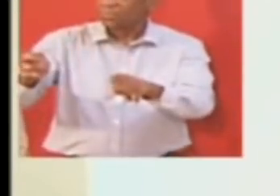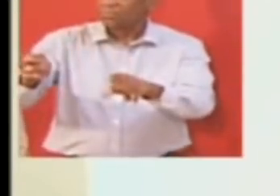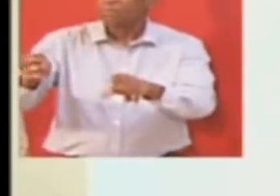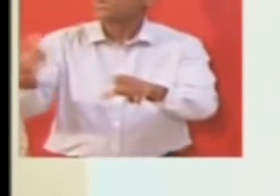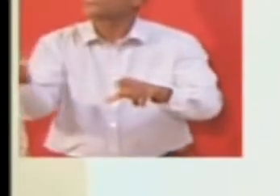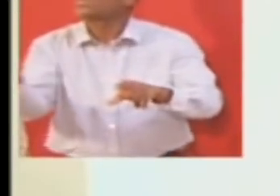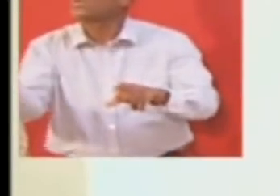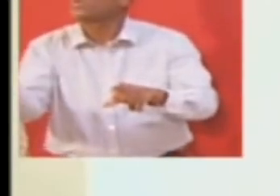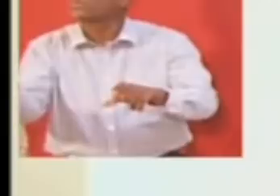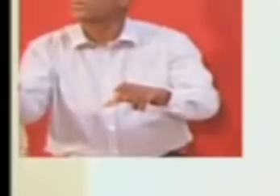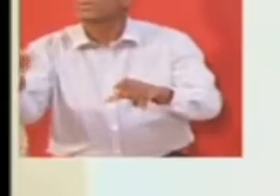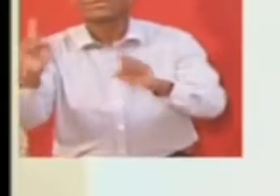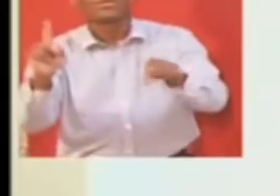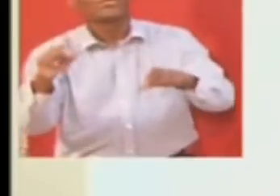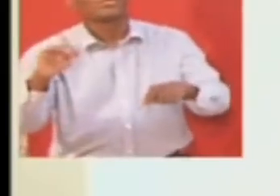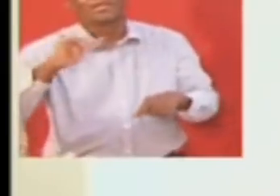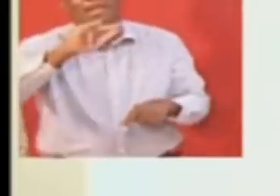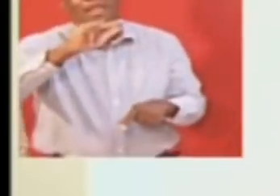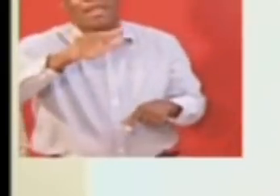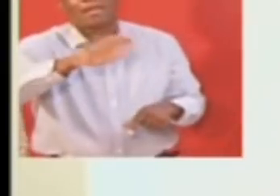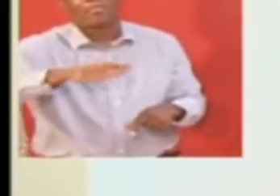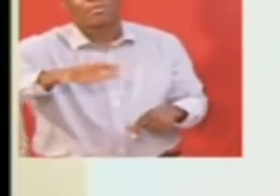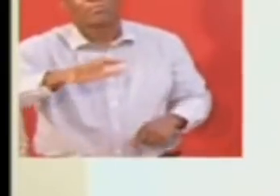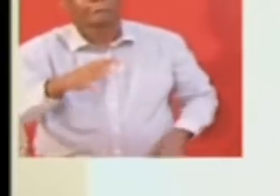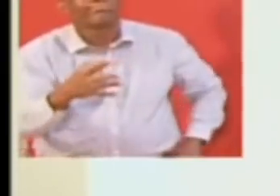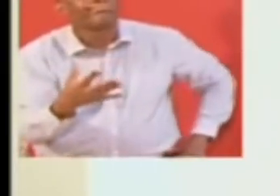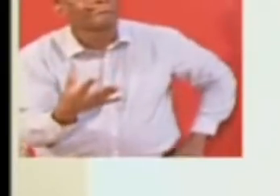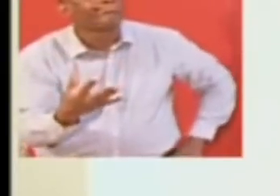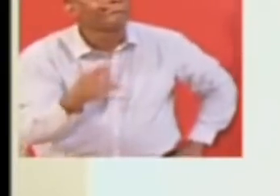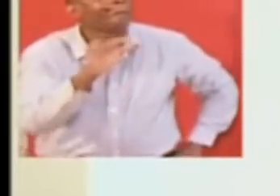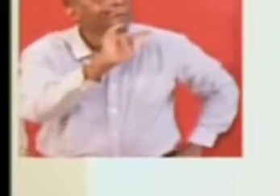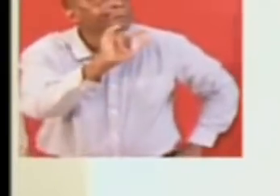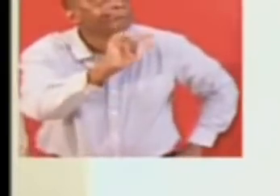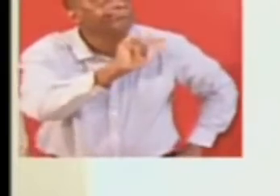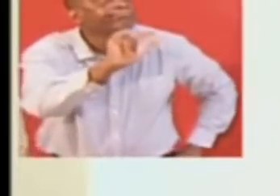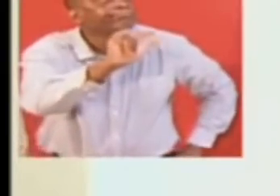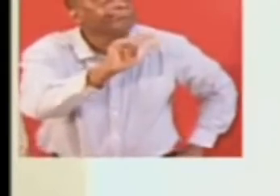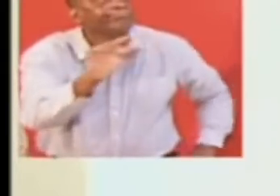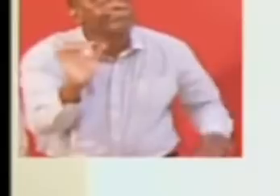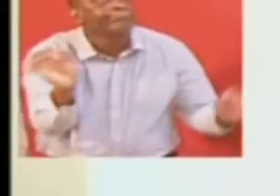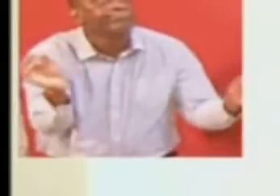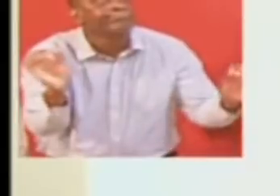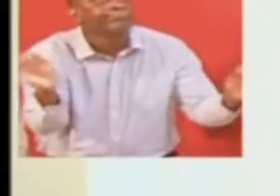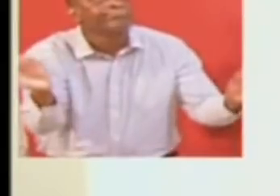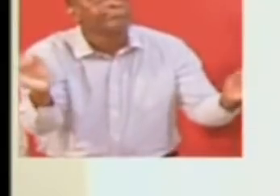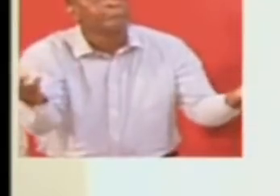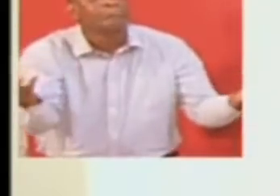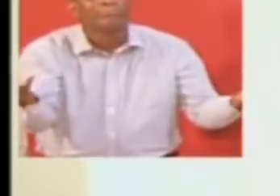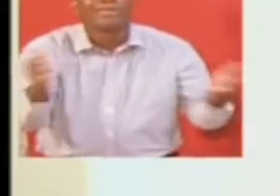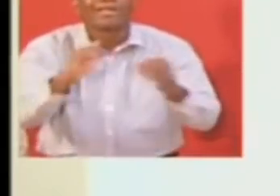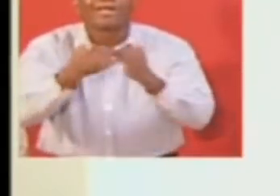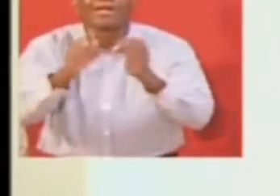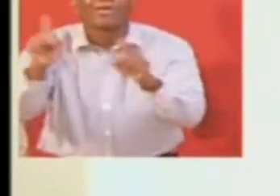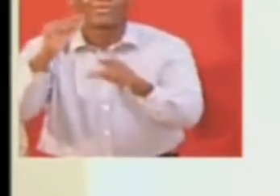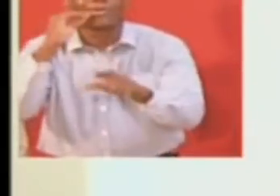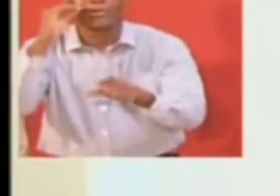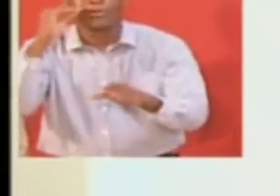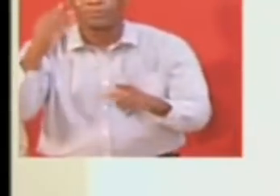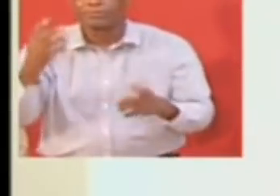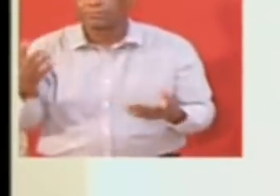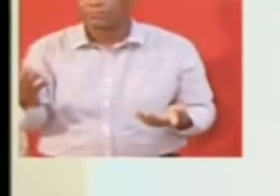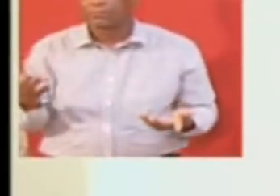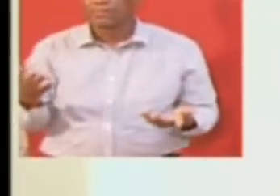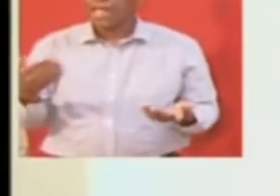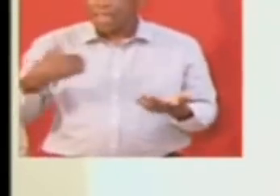people, and some of those people, their big difficulty now is, how do I get on transport to get home now that I've got the exemption?